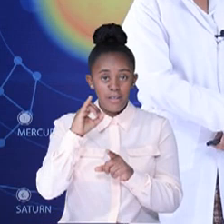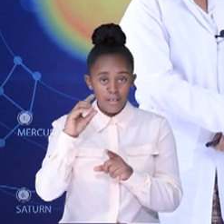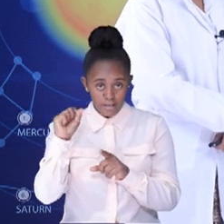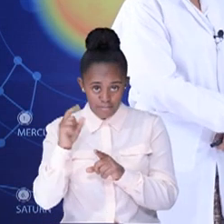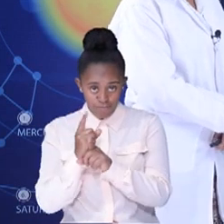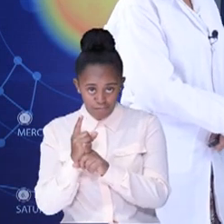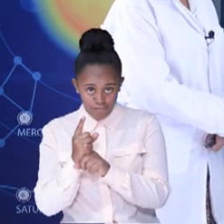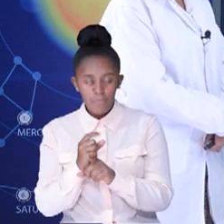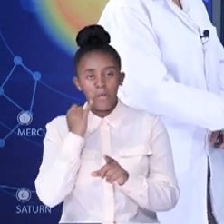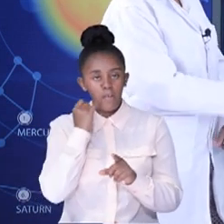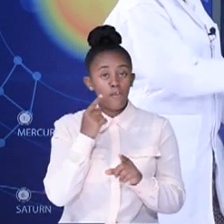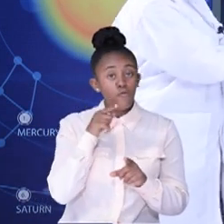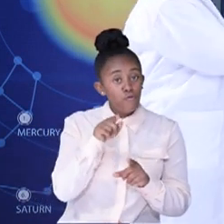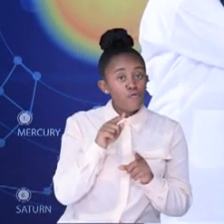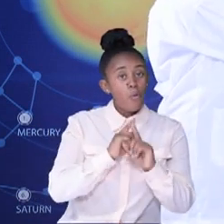you answer,